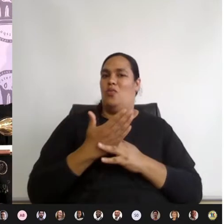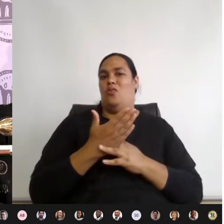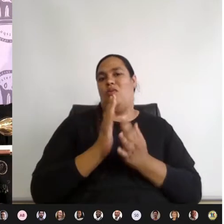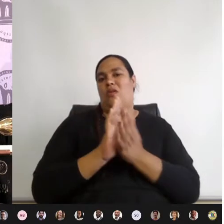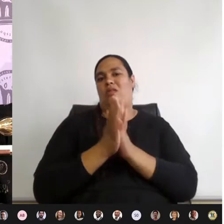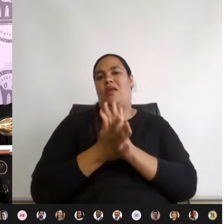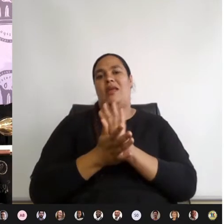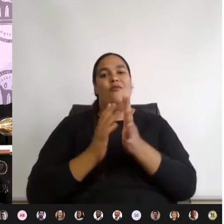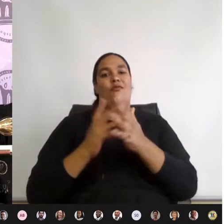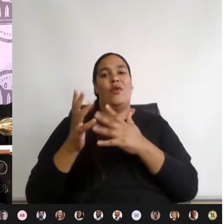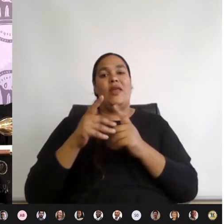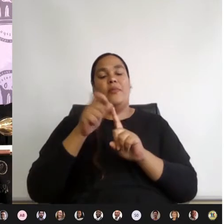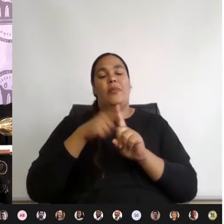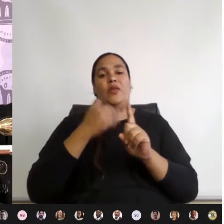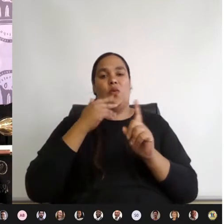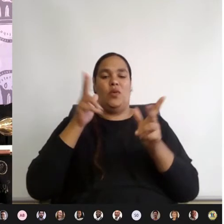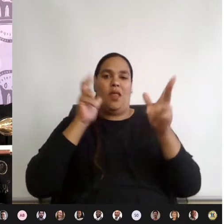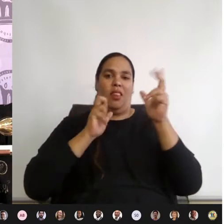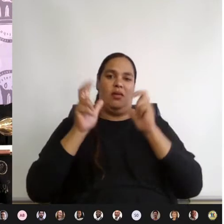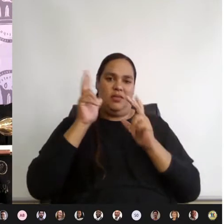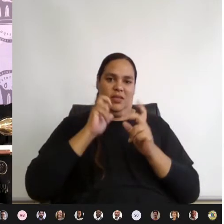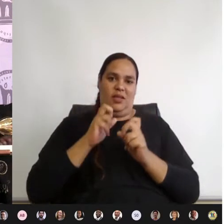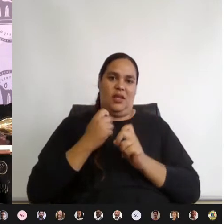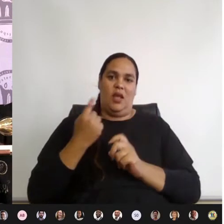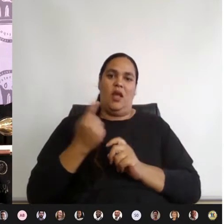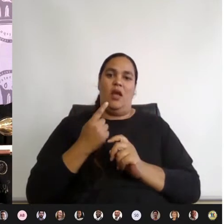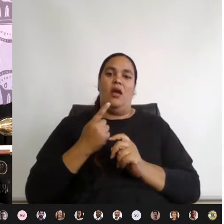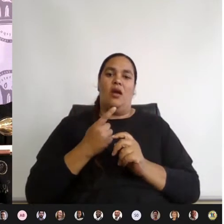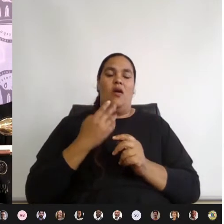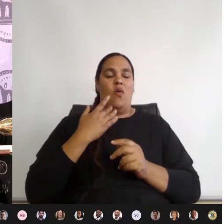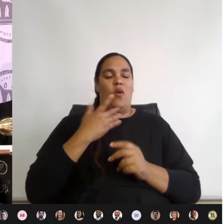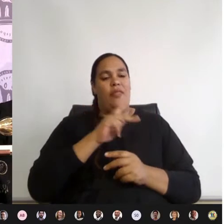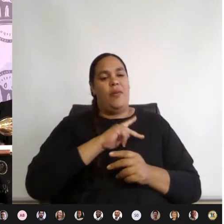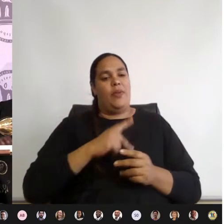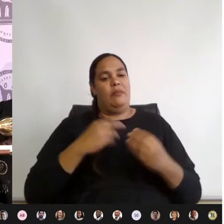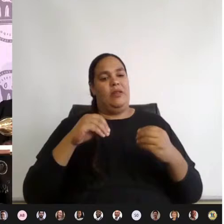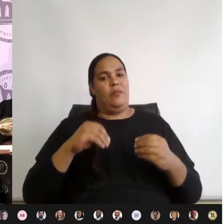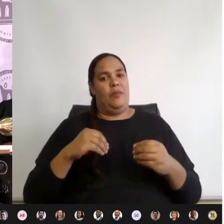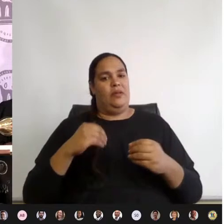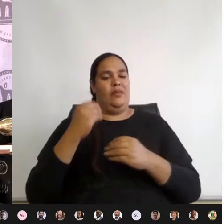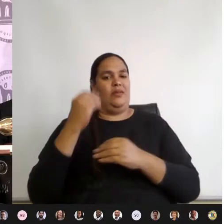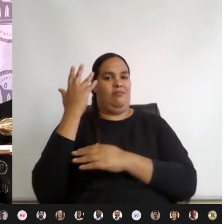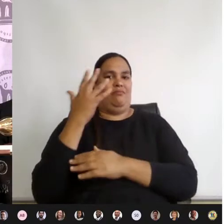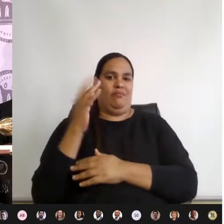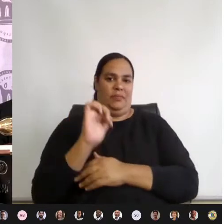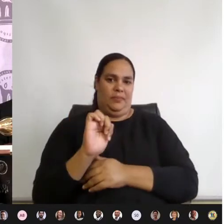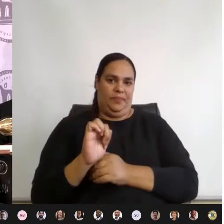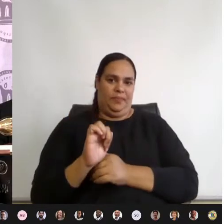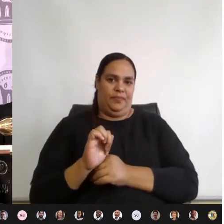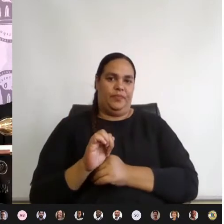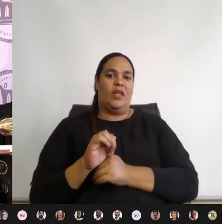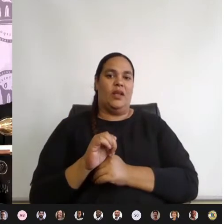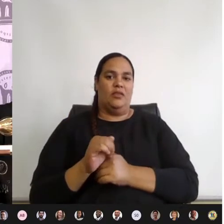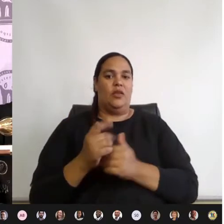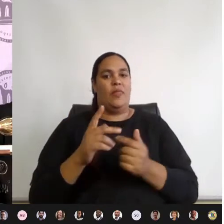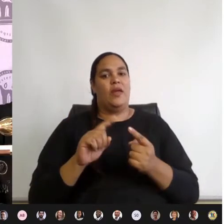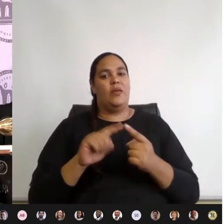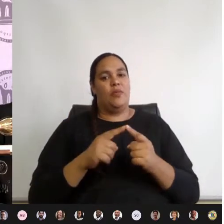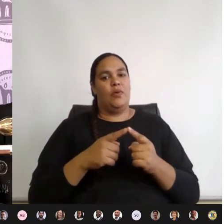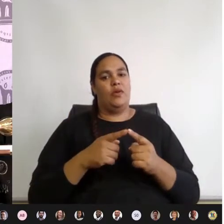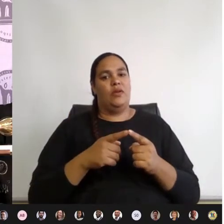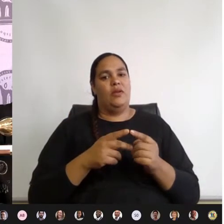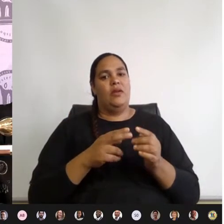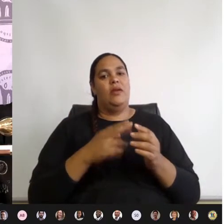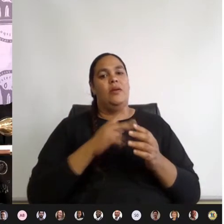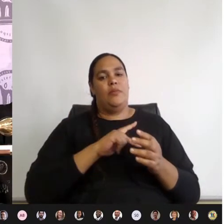anyone that's listening, let alone the Premier who's currently on the podium. On that note, I would like to request the Premier